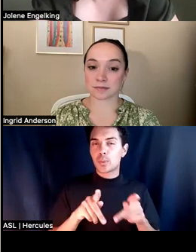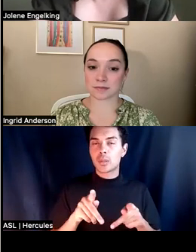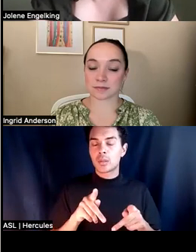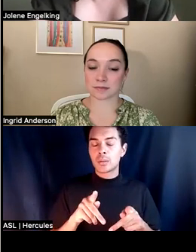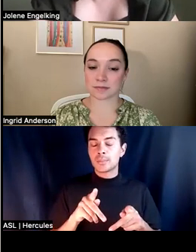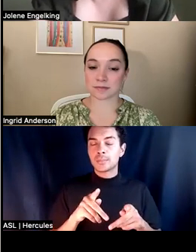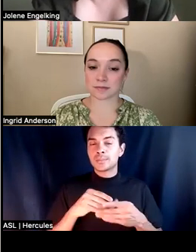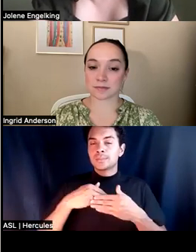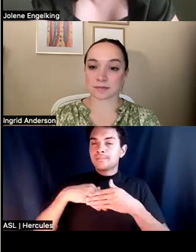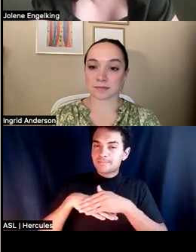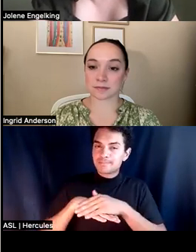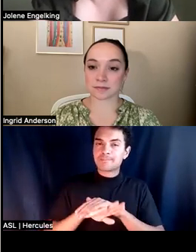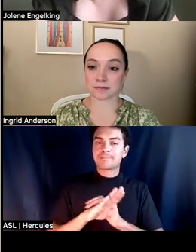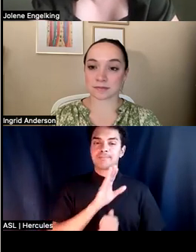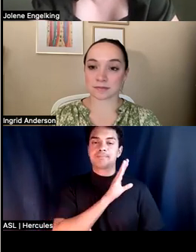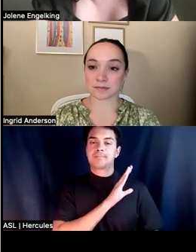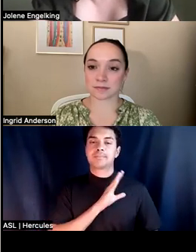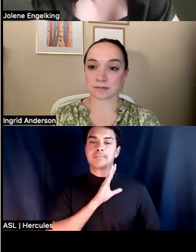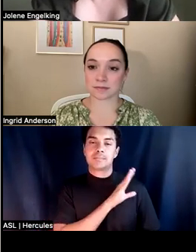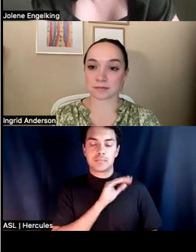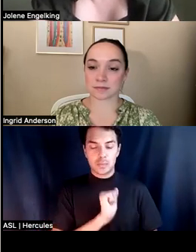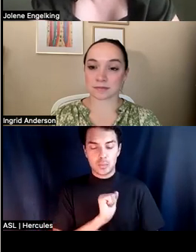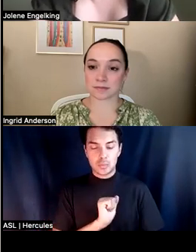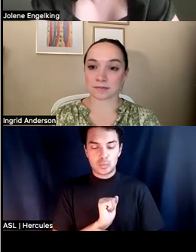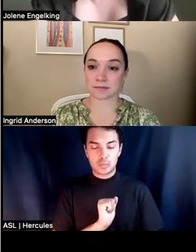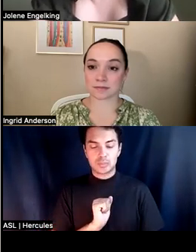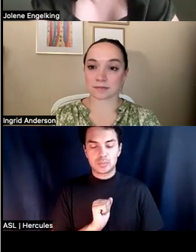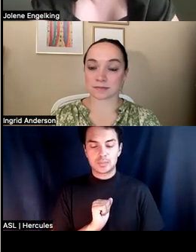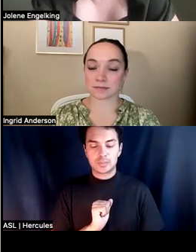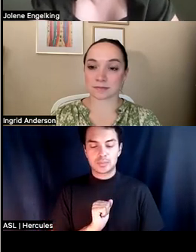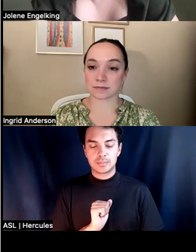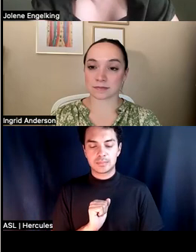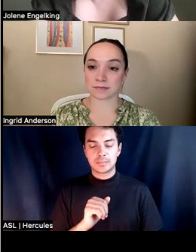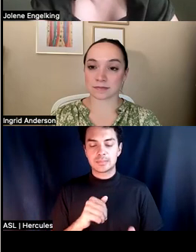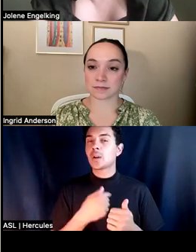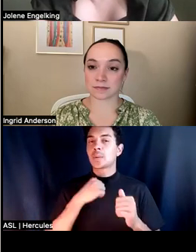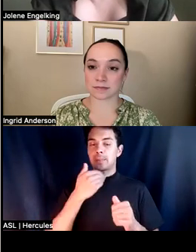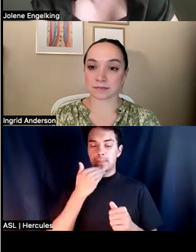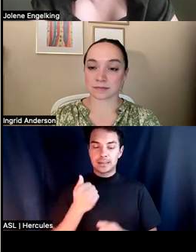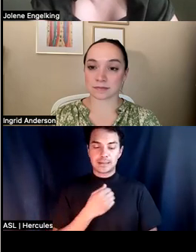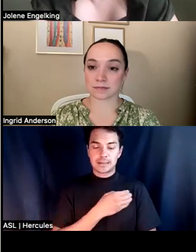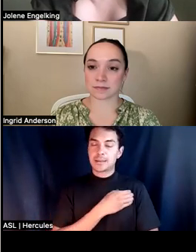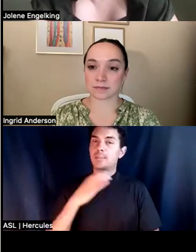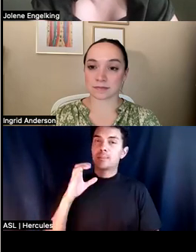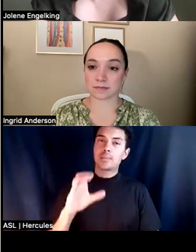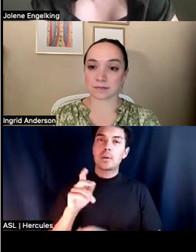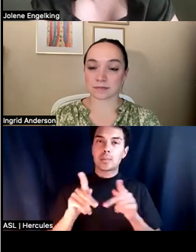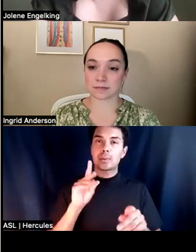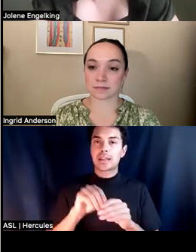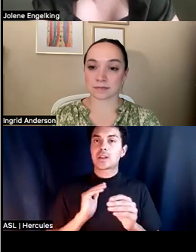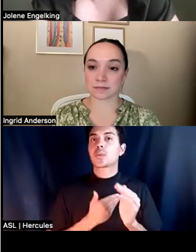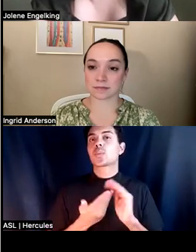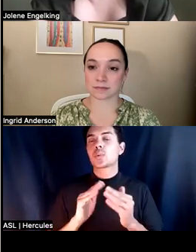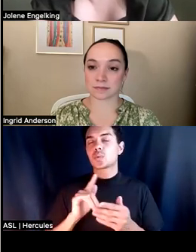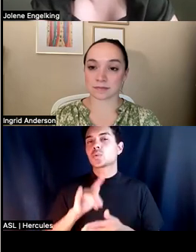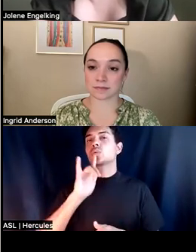into clinical work. How are we best able to equip those mental health providers in our communities to